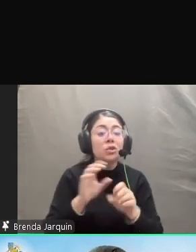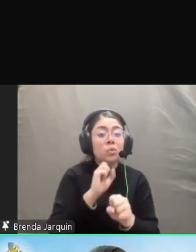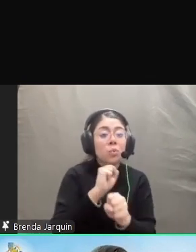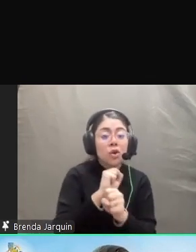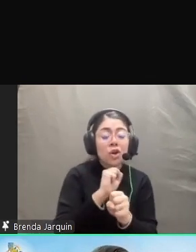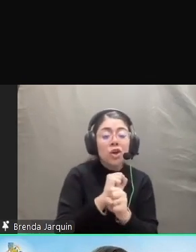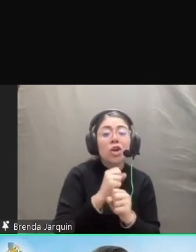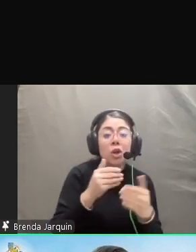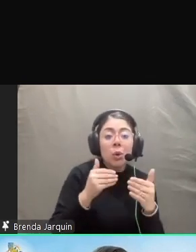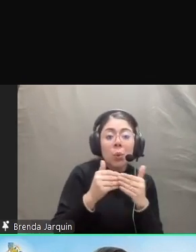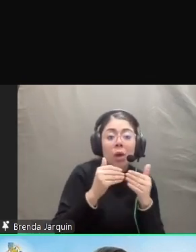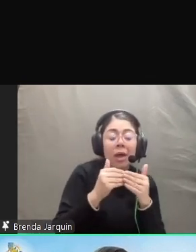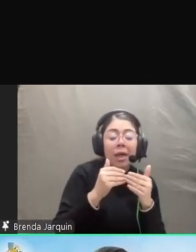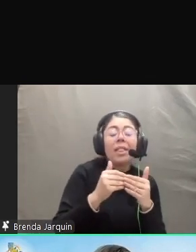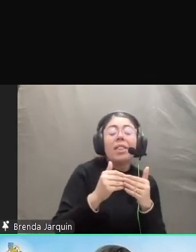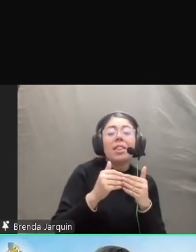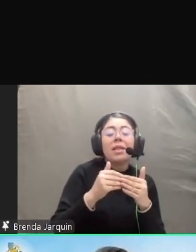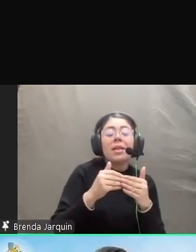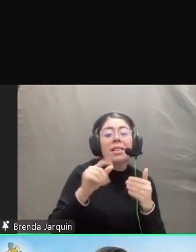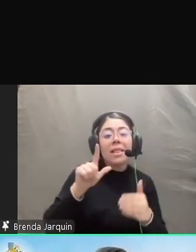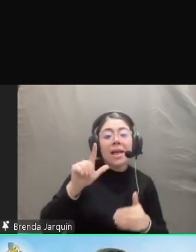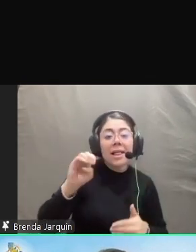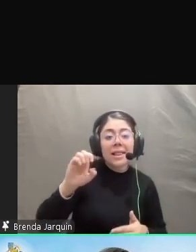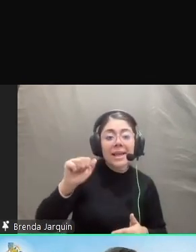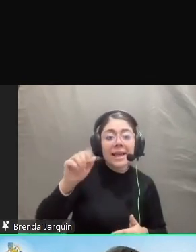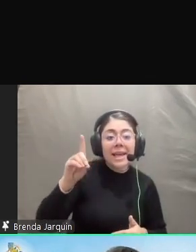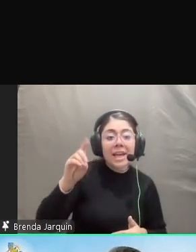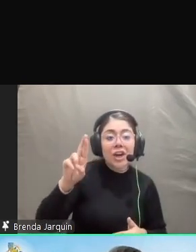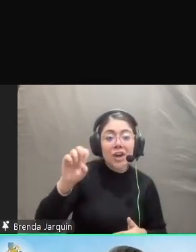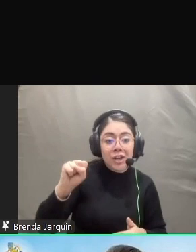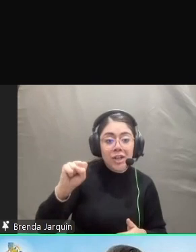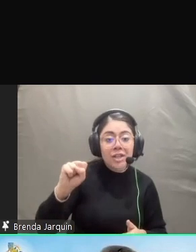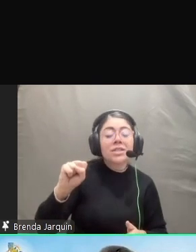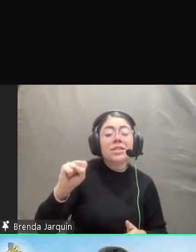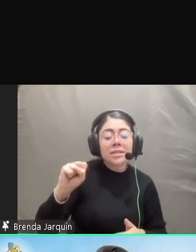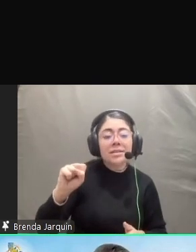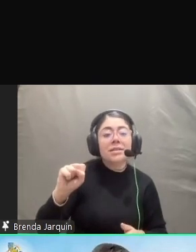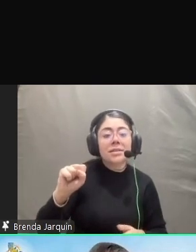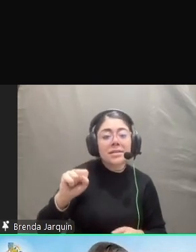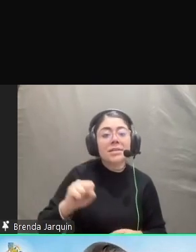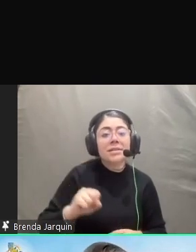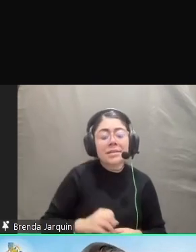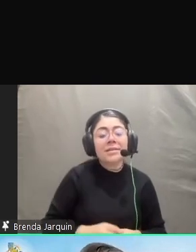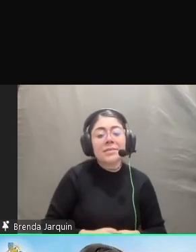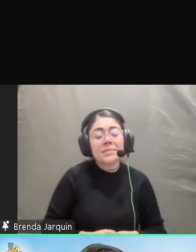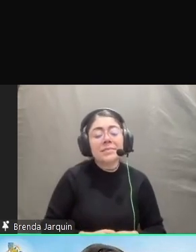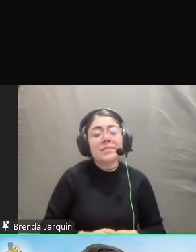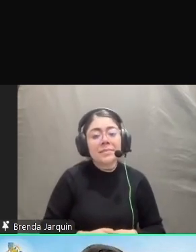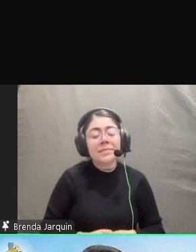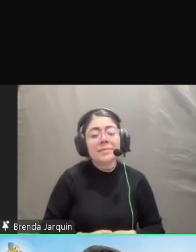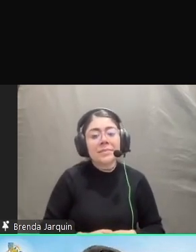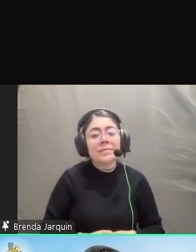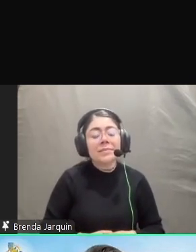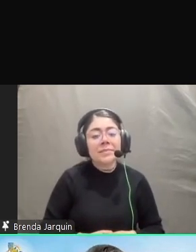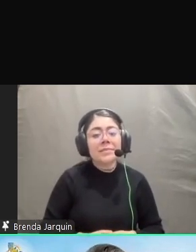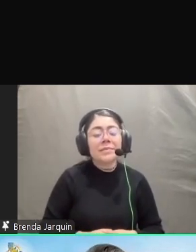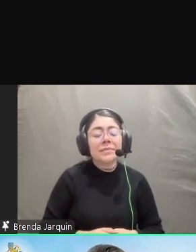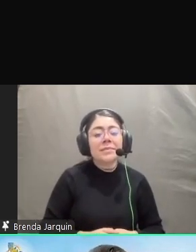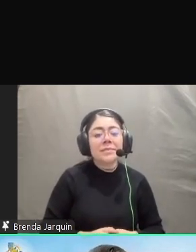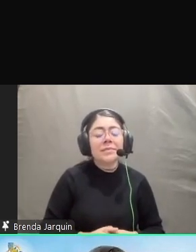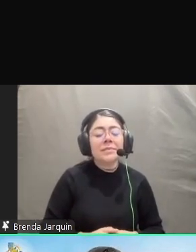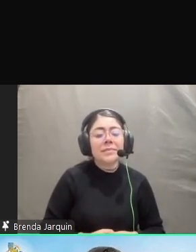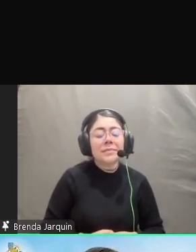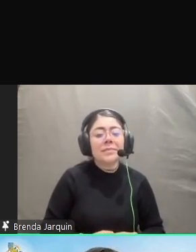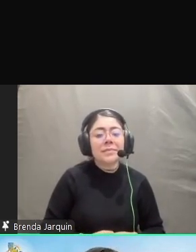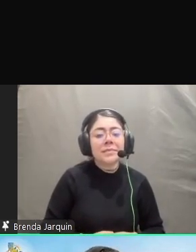not have to being collaborative versus being individually compliant with their agency's requirements. So at